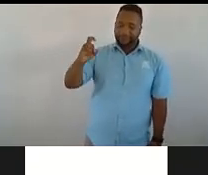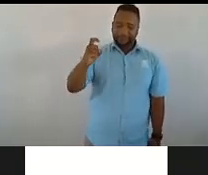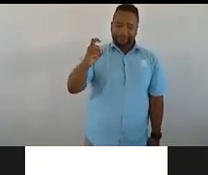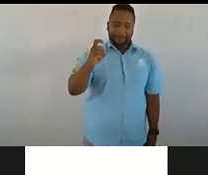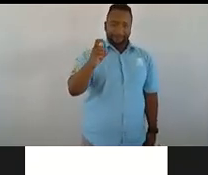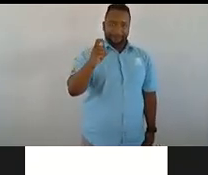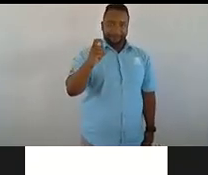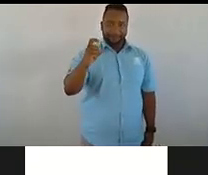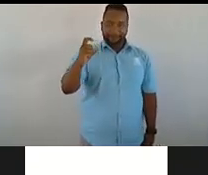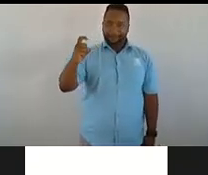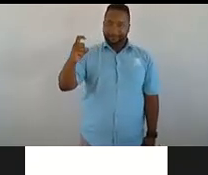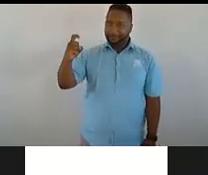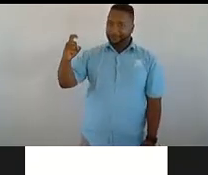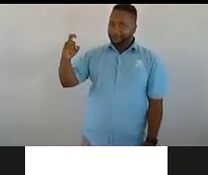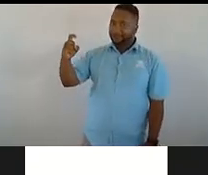hook.